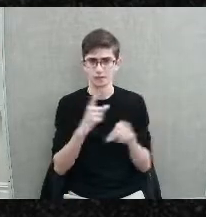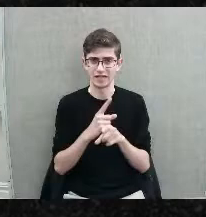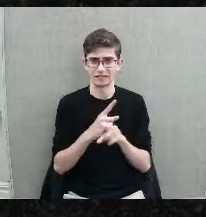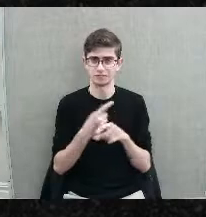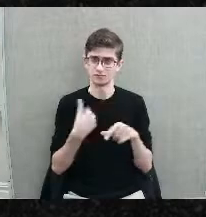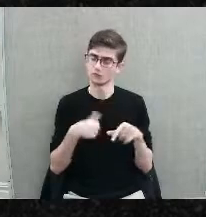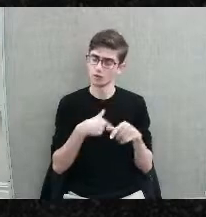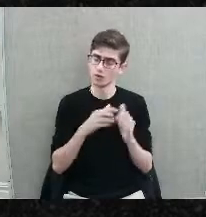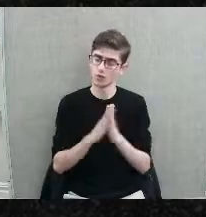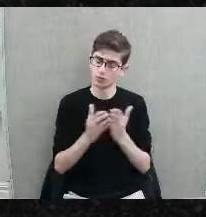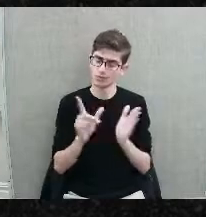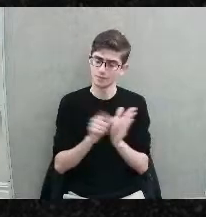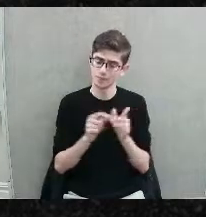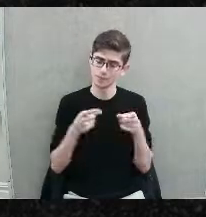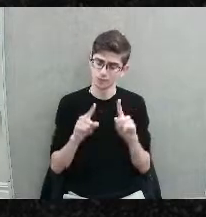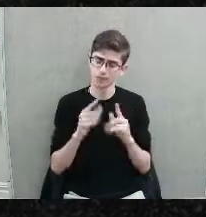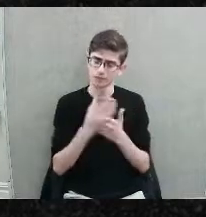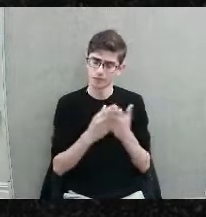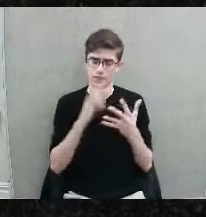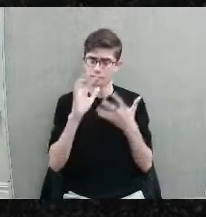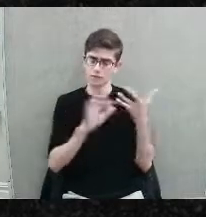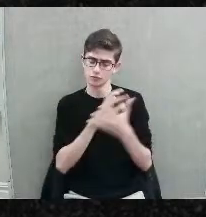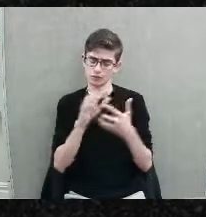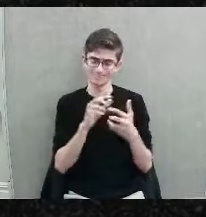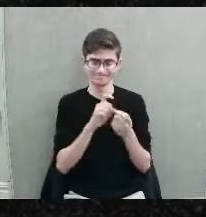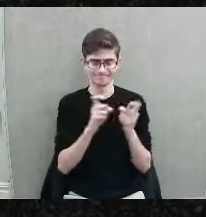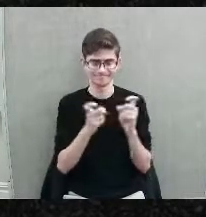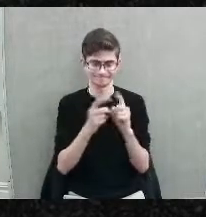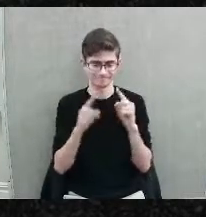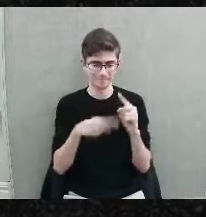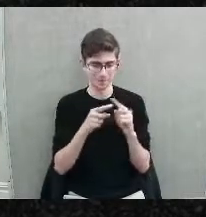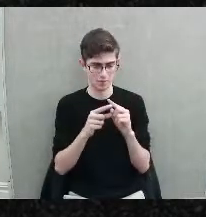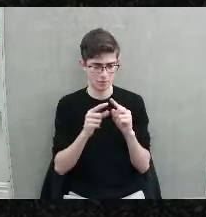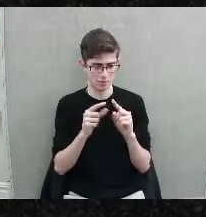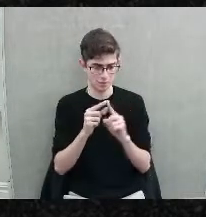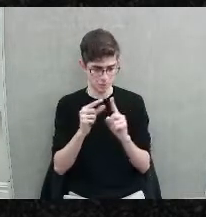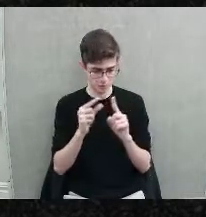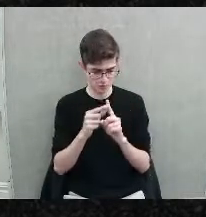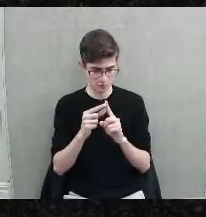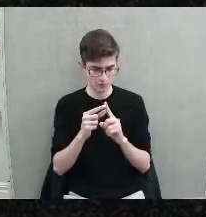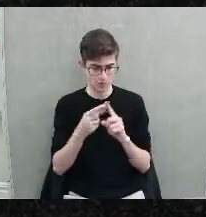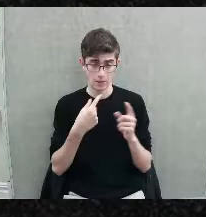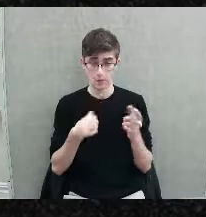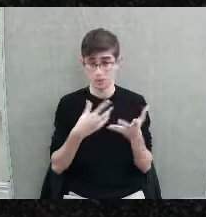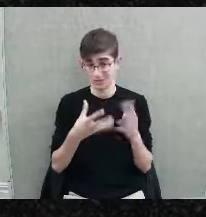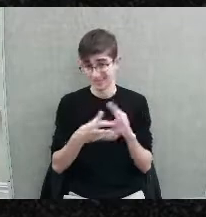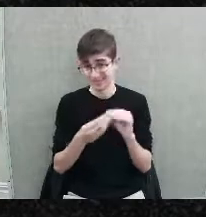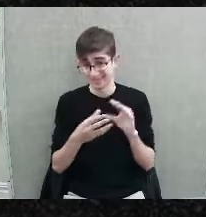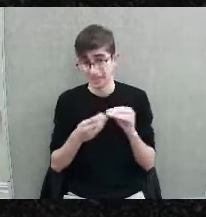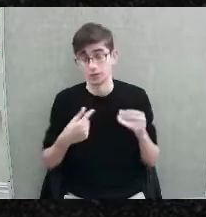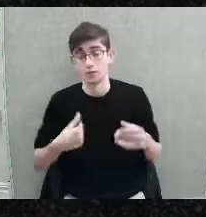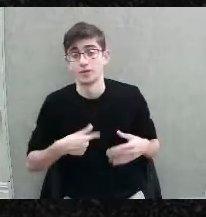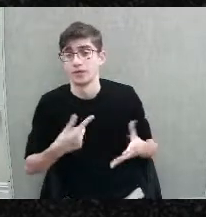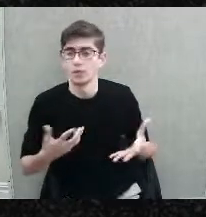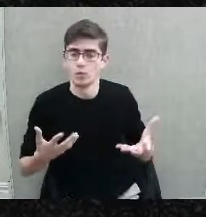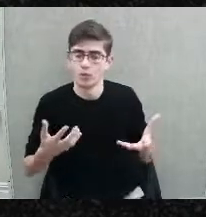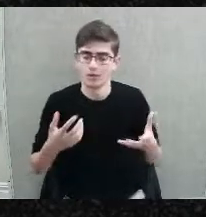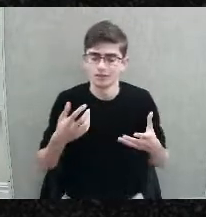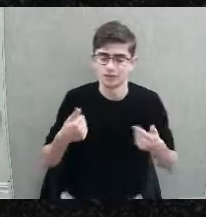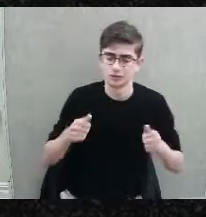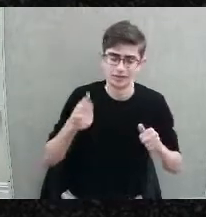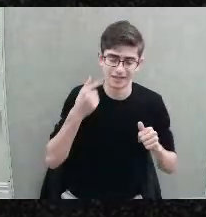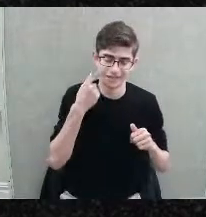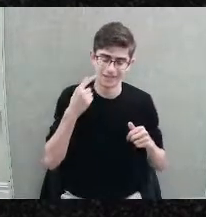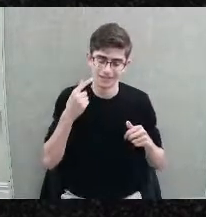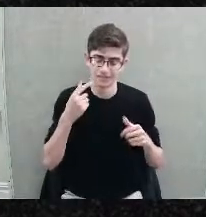book. One thing we might didn't say is that also we wanted to try to think and work not